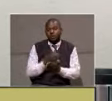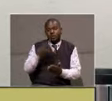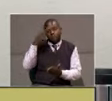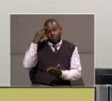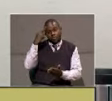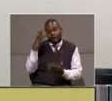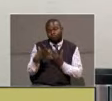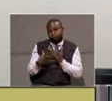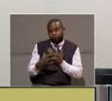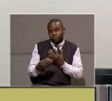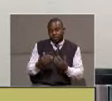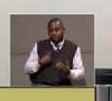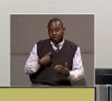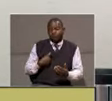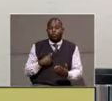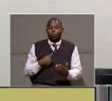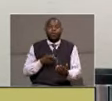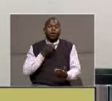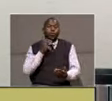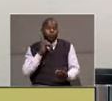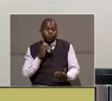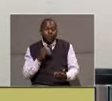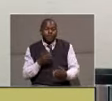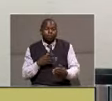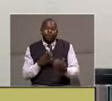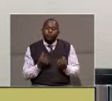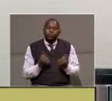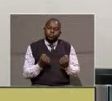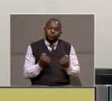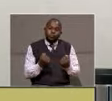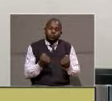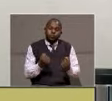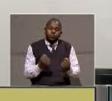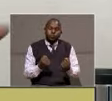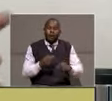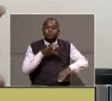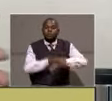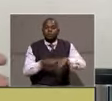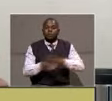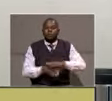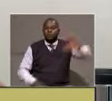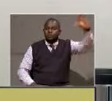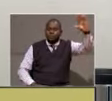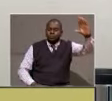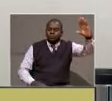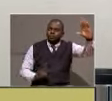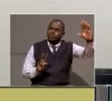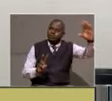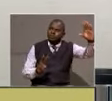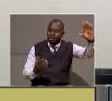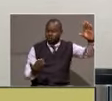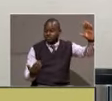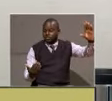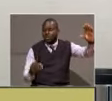I can scan my original permit and have it on my phone. When I reach somewhere and traffic stops me, they can look at it even on my phone